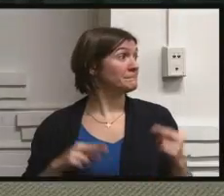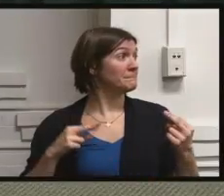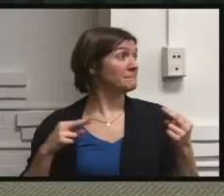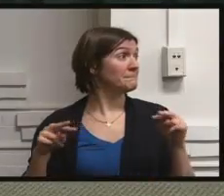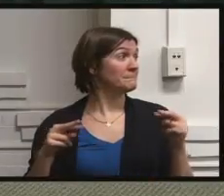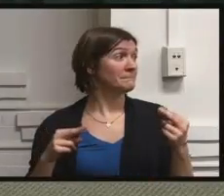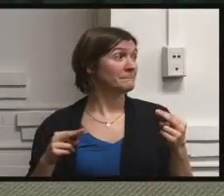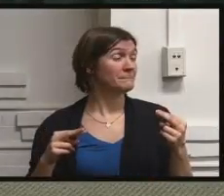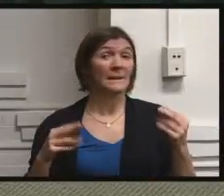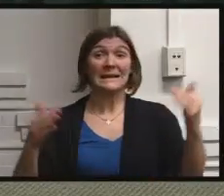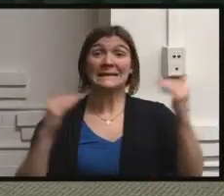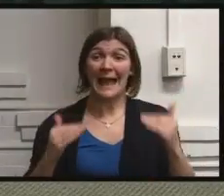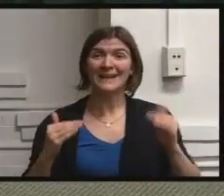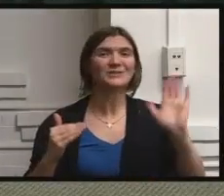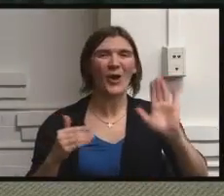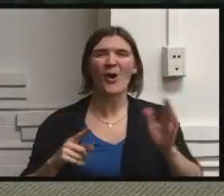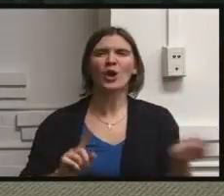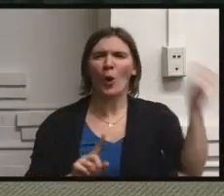Next question. Well,